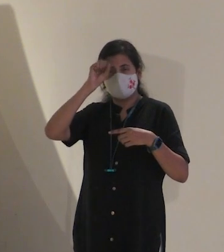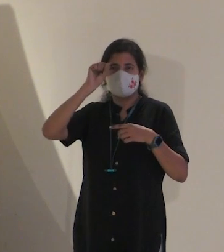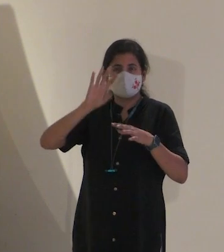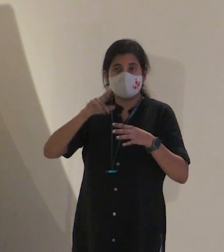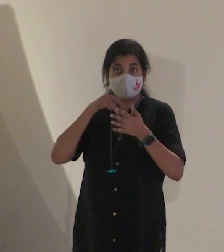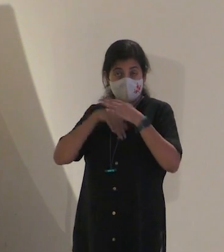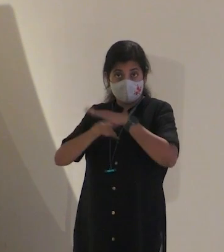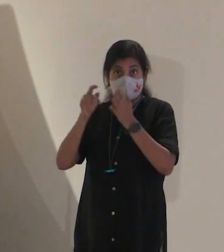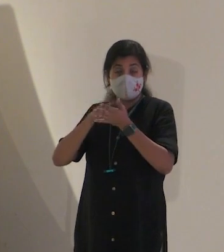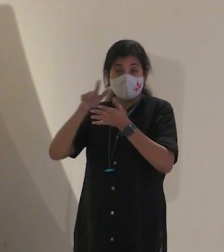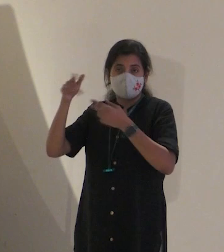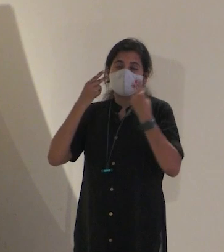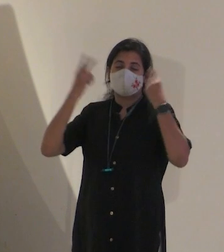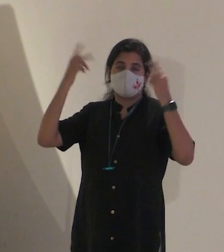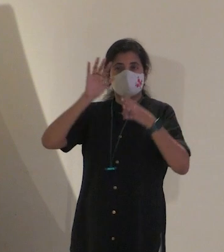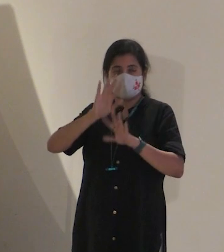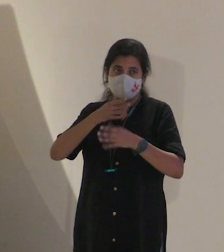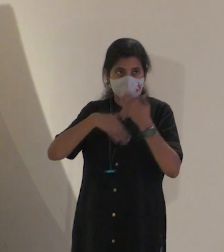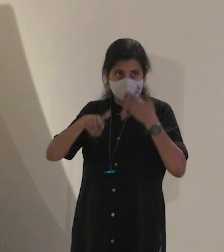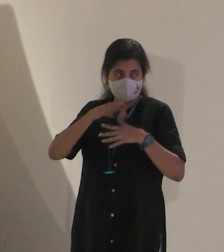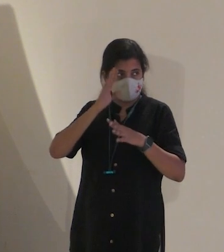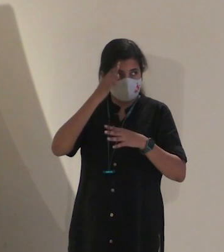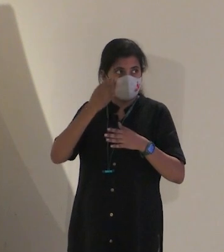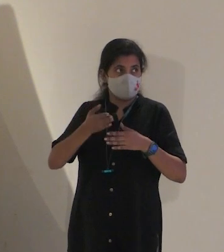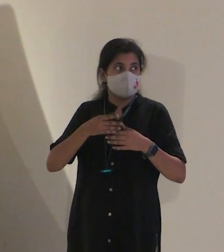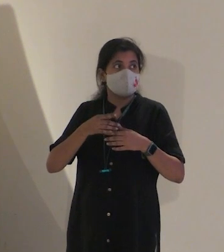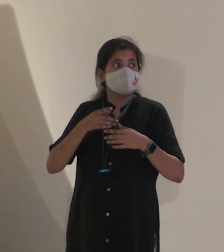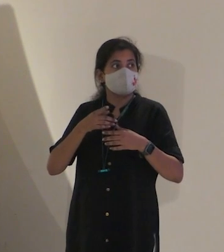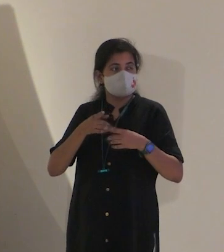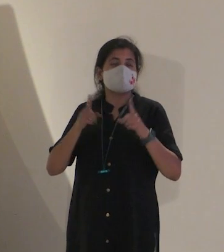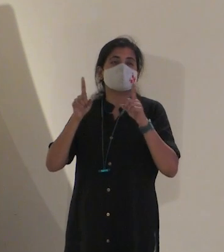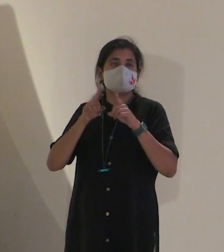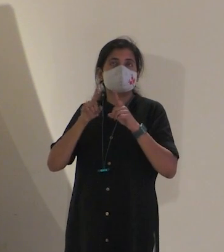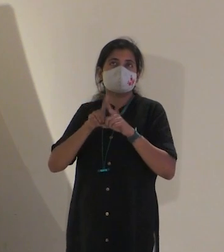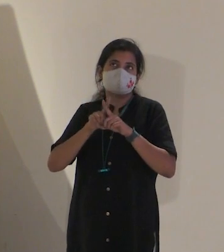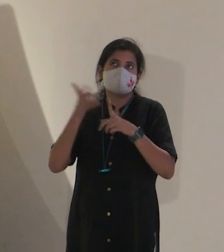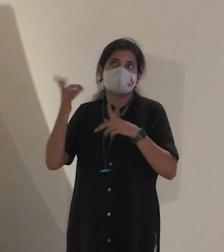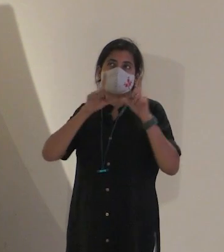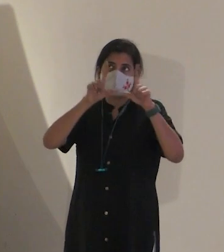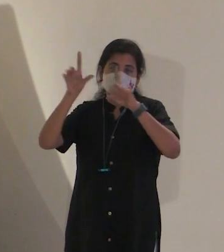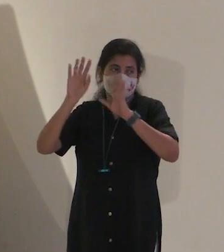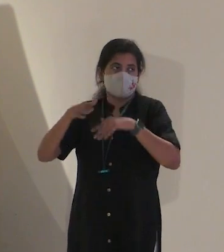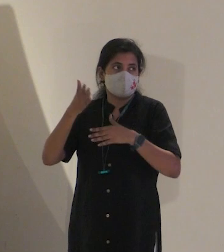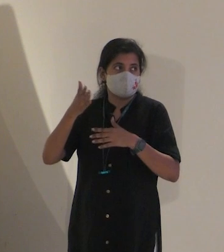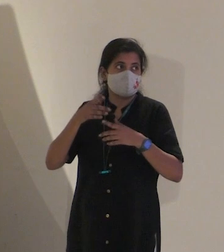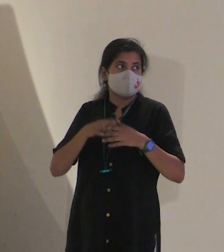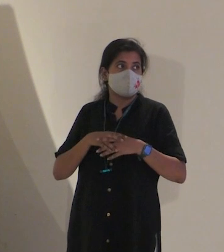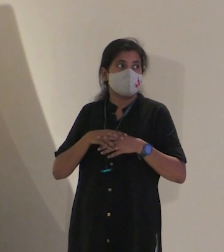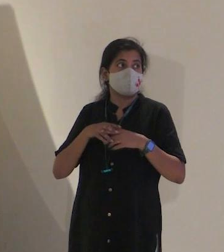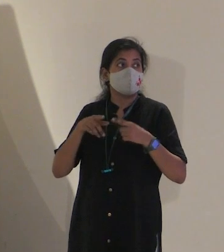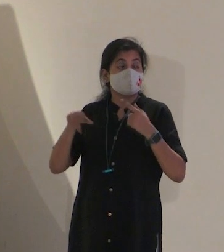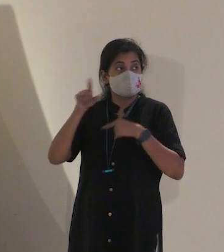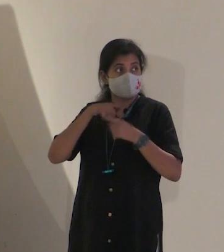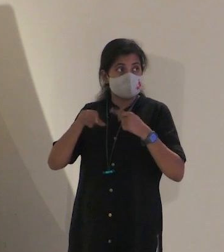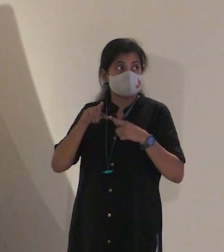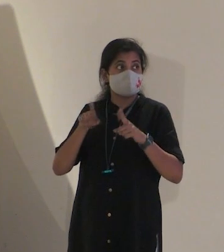Bagh. So it's about, it was an exhibition in remembrance and forgetting, and a sort of a discourse